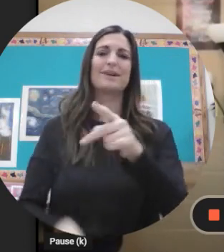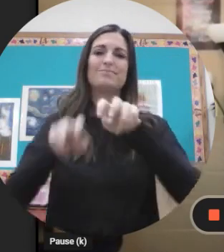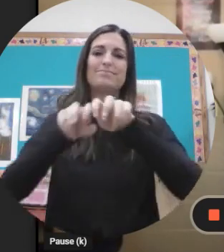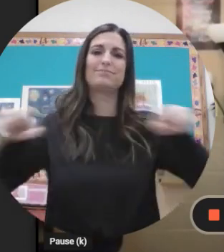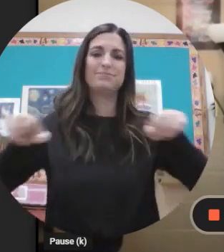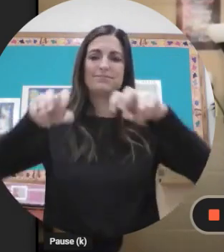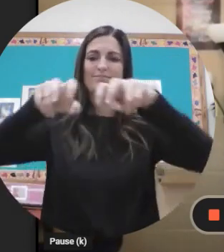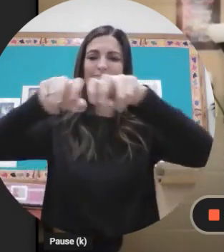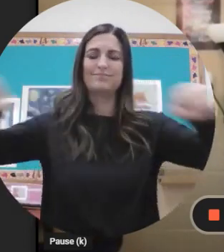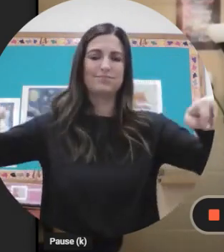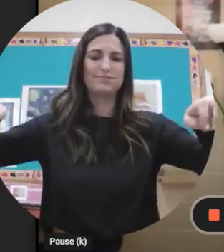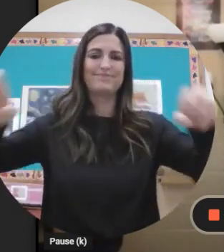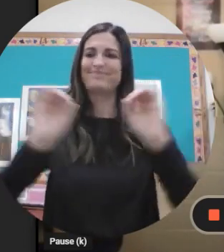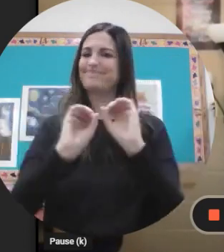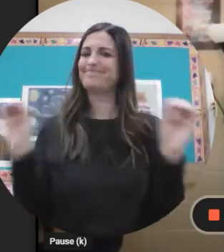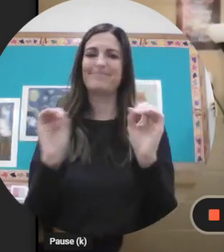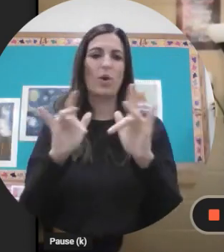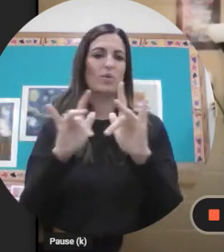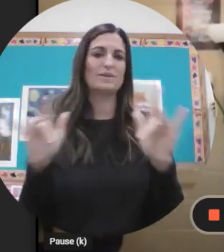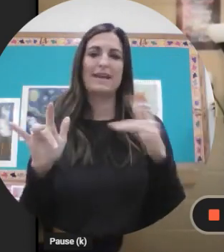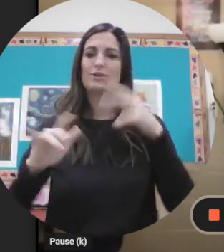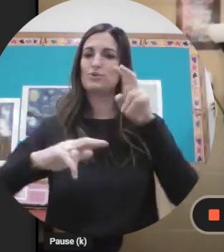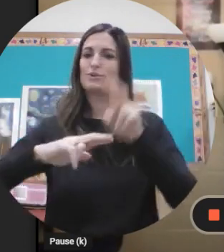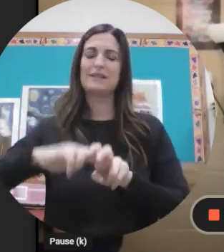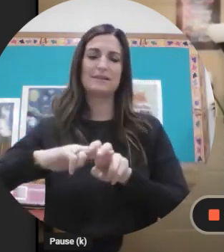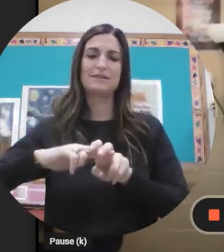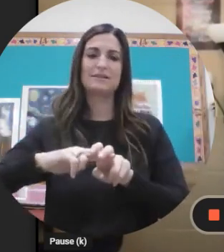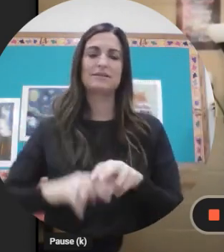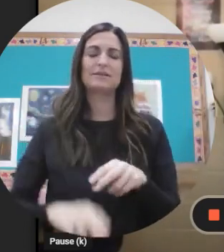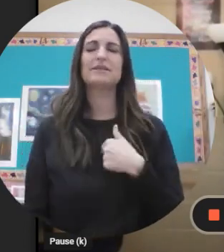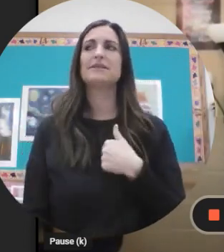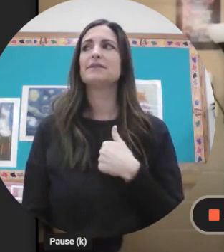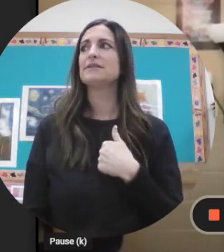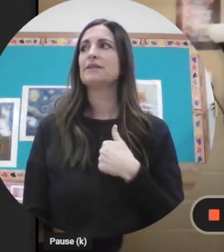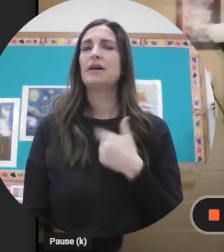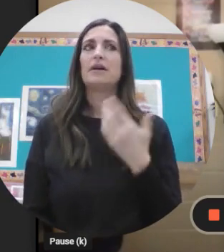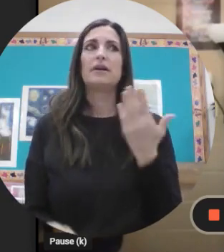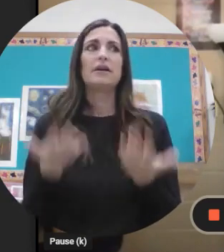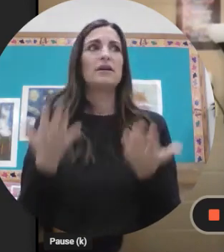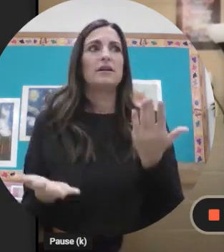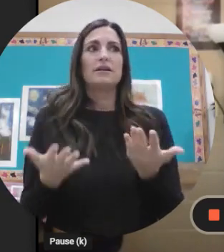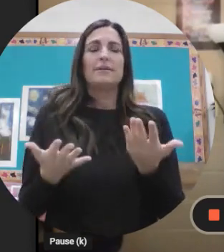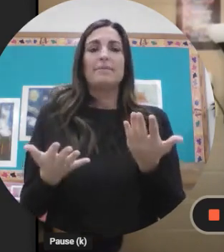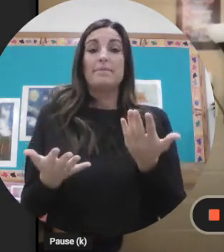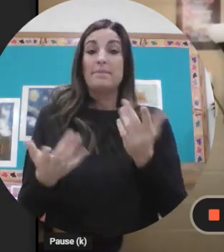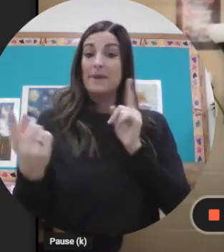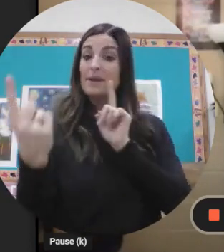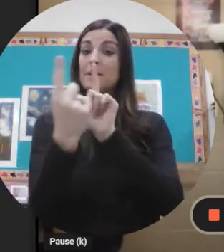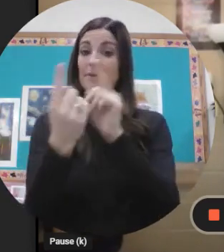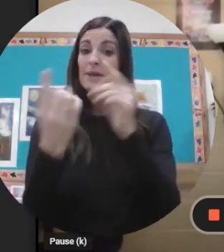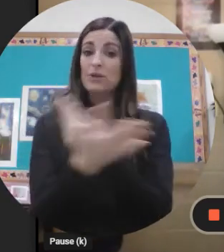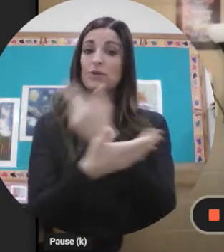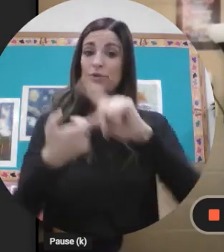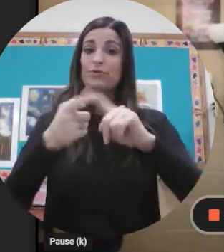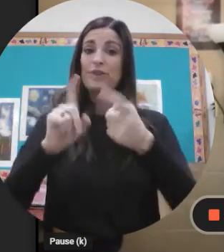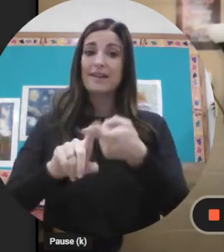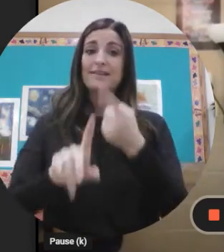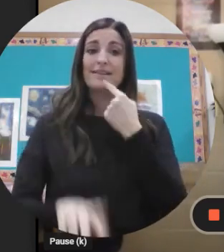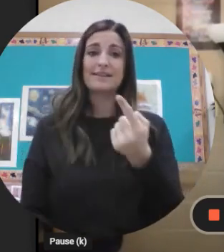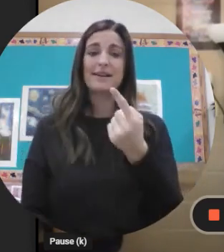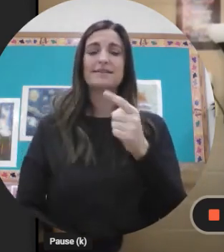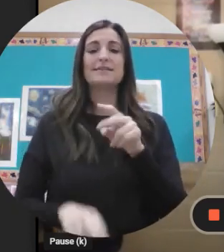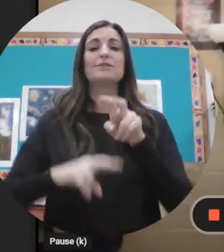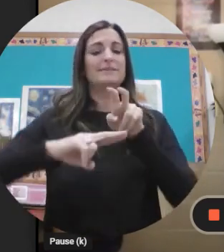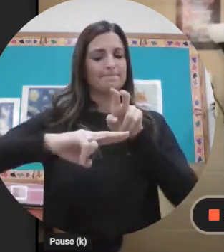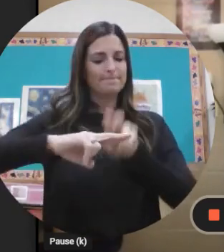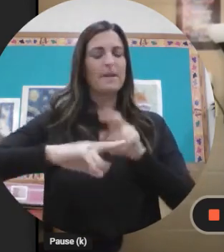girls with no room for me. "Just sit down. Maybe you'll make a friend," I said to myself. I took a